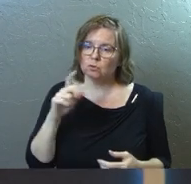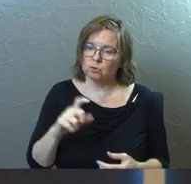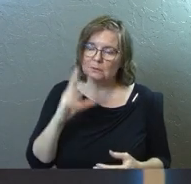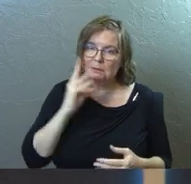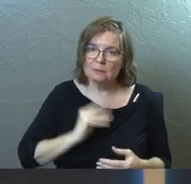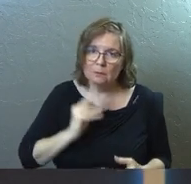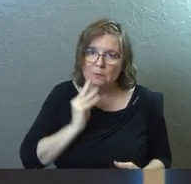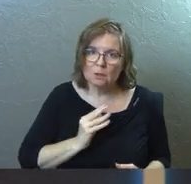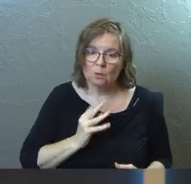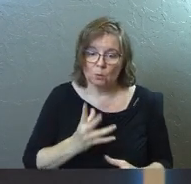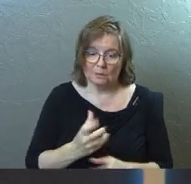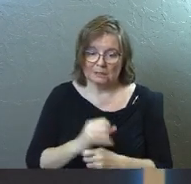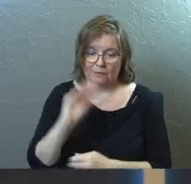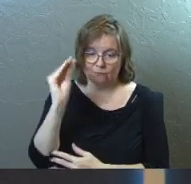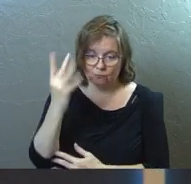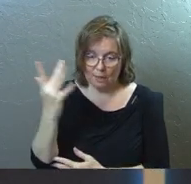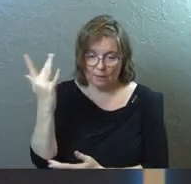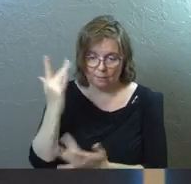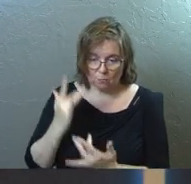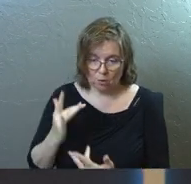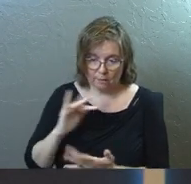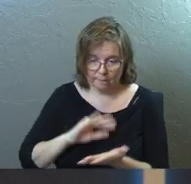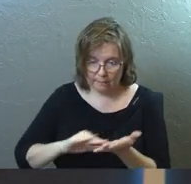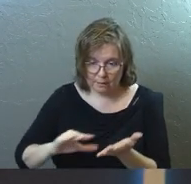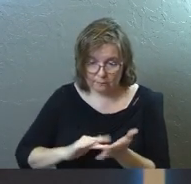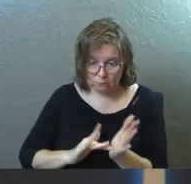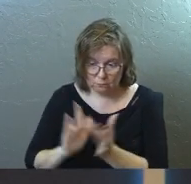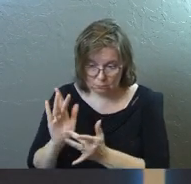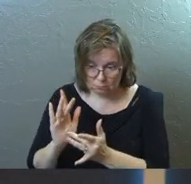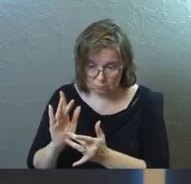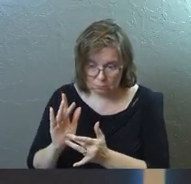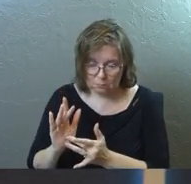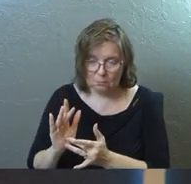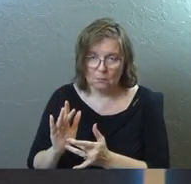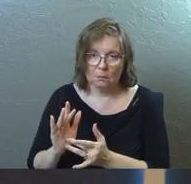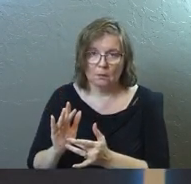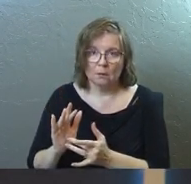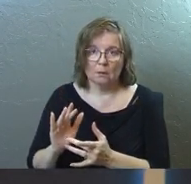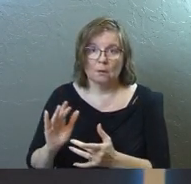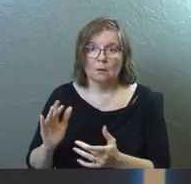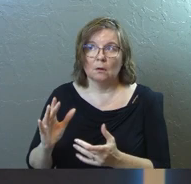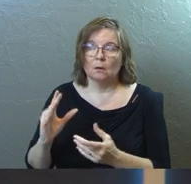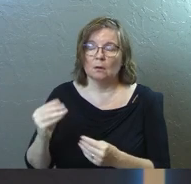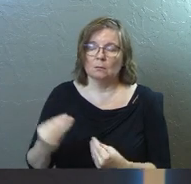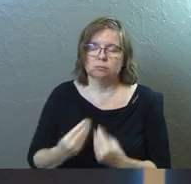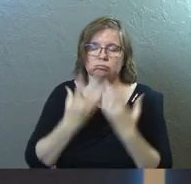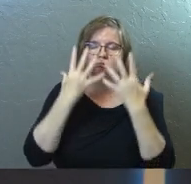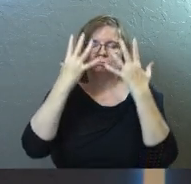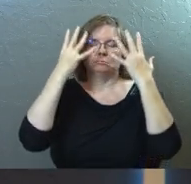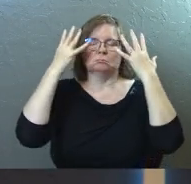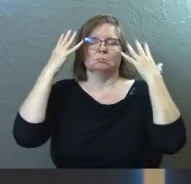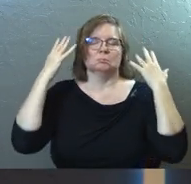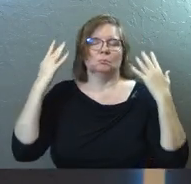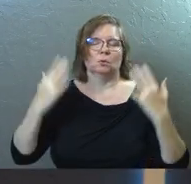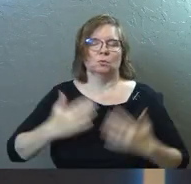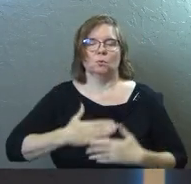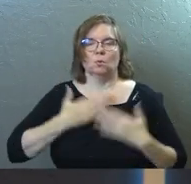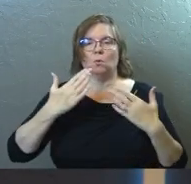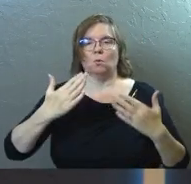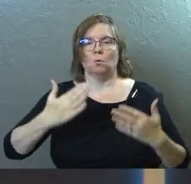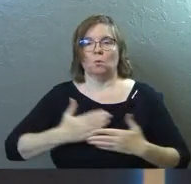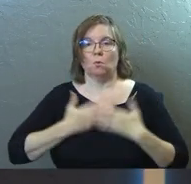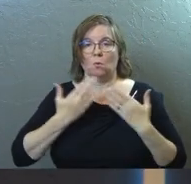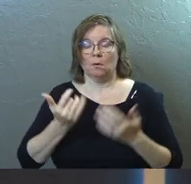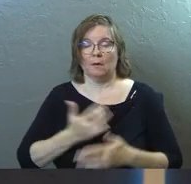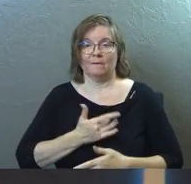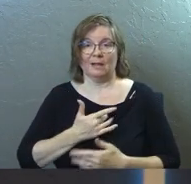should experience when we receive the grace and the mercy and the forgiveness of Jesus is this overwhelming joy and feeling that